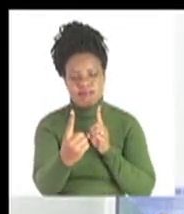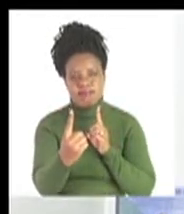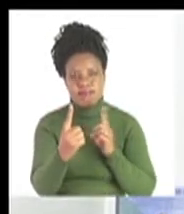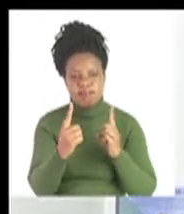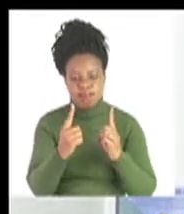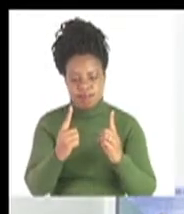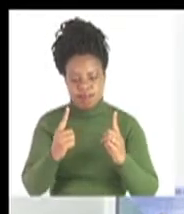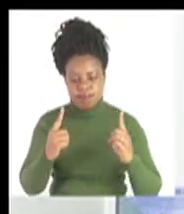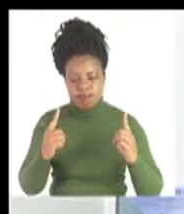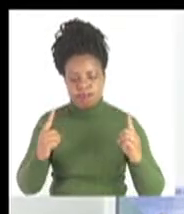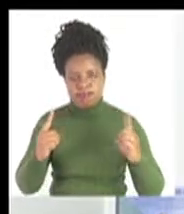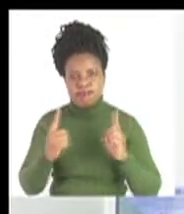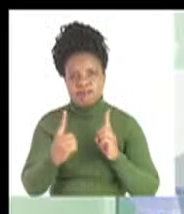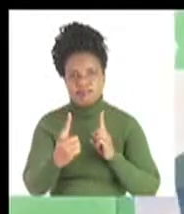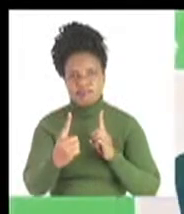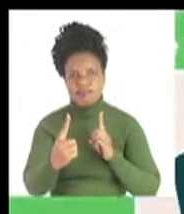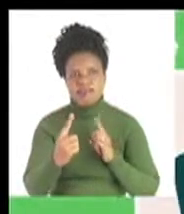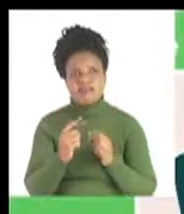stretching out.